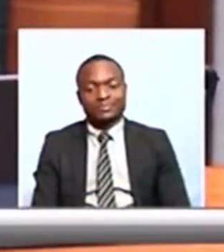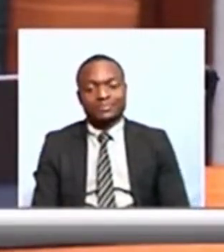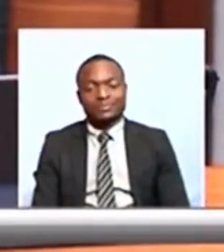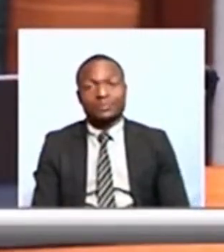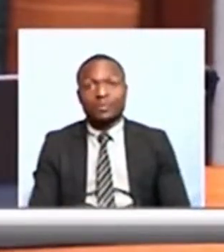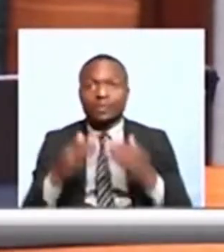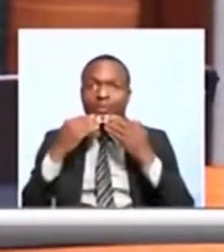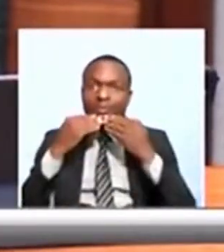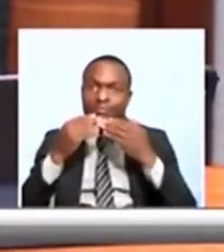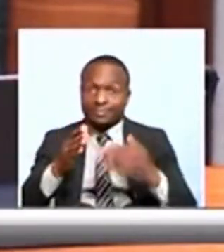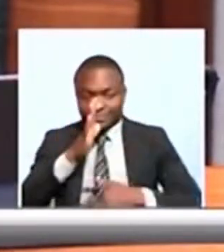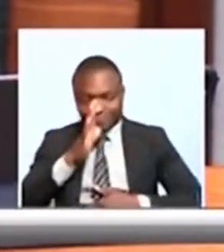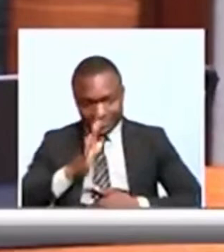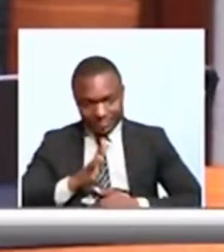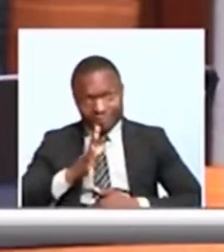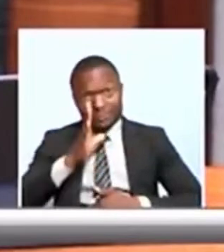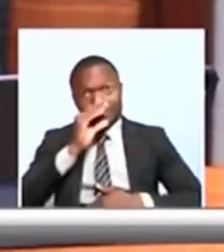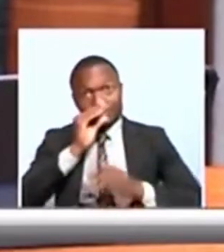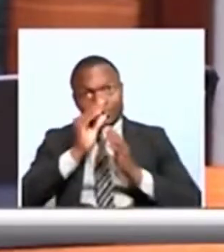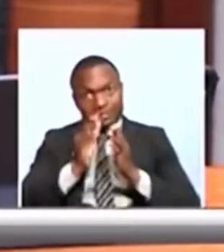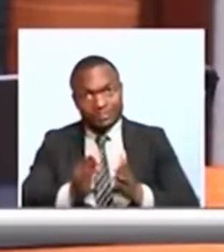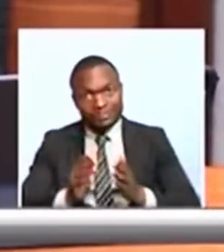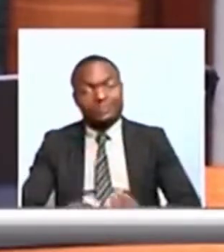Thank you so much, Madam Speaker.